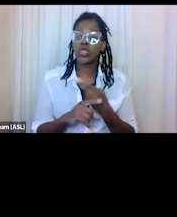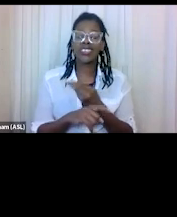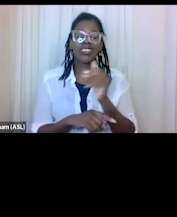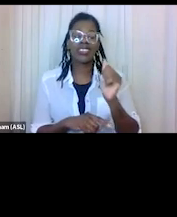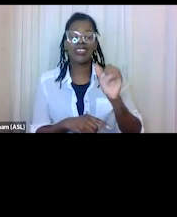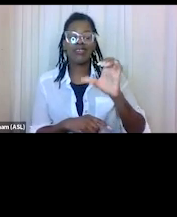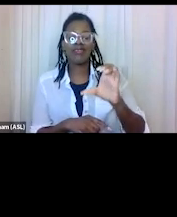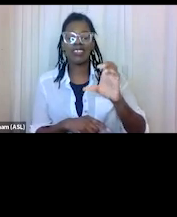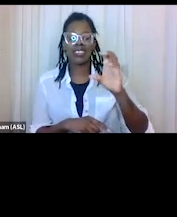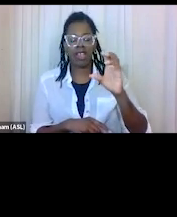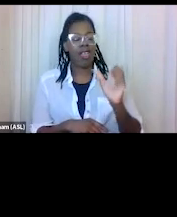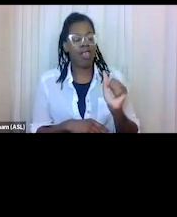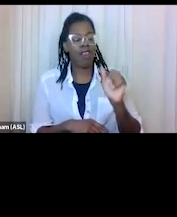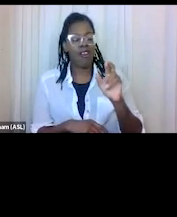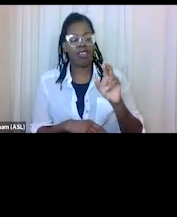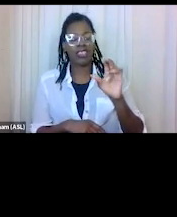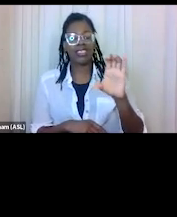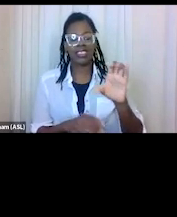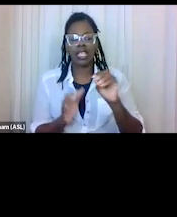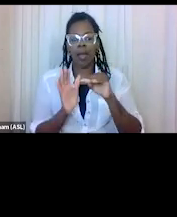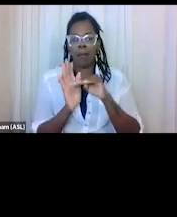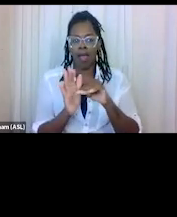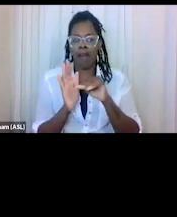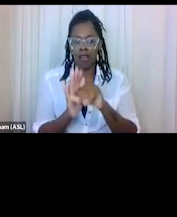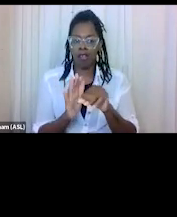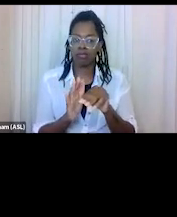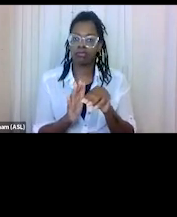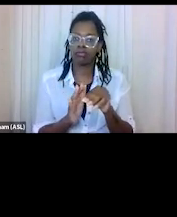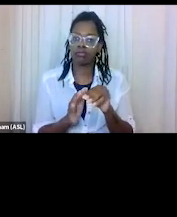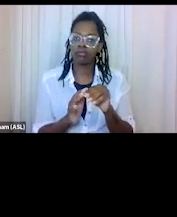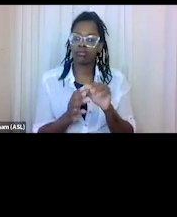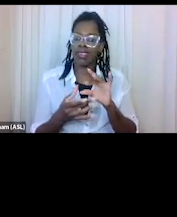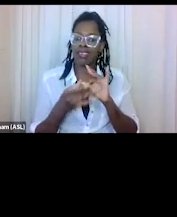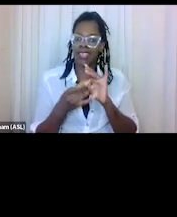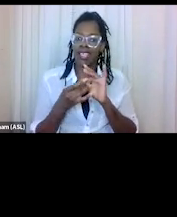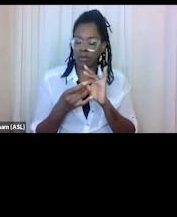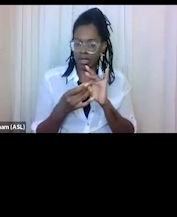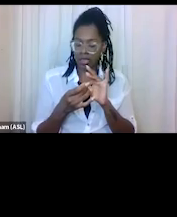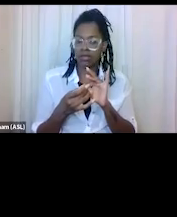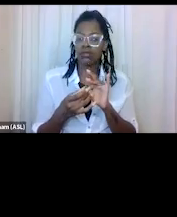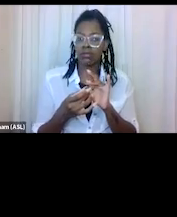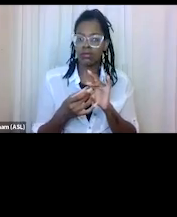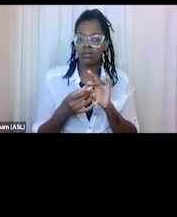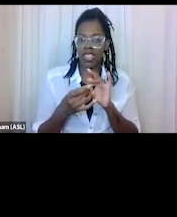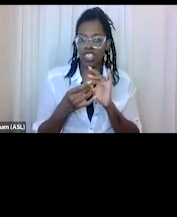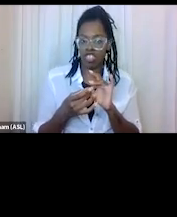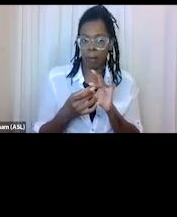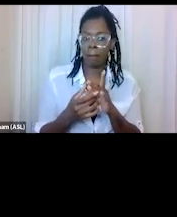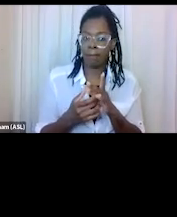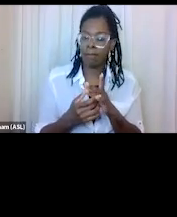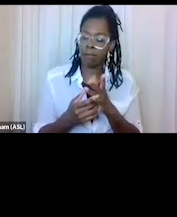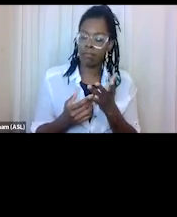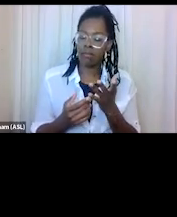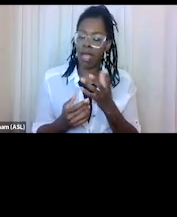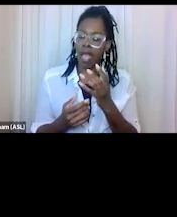and competency. And there's many other places that use this model as well. But it really supports building that attachment and